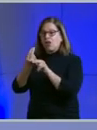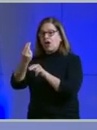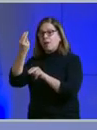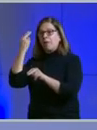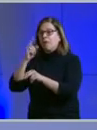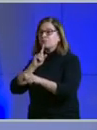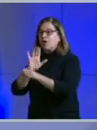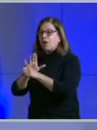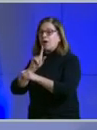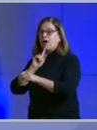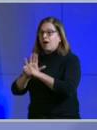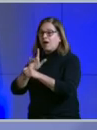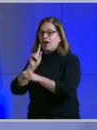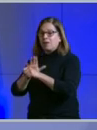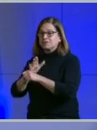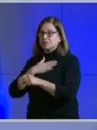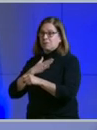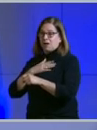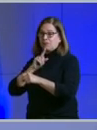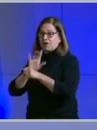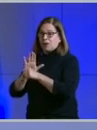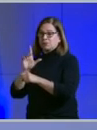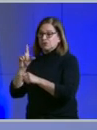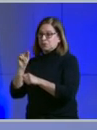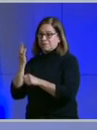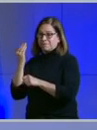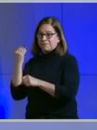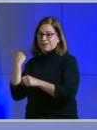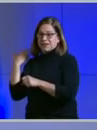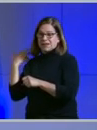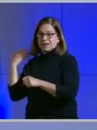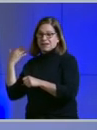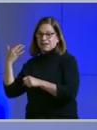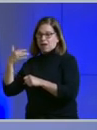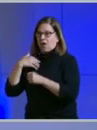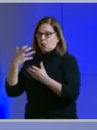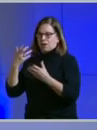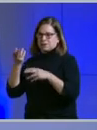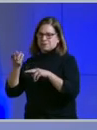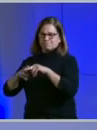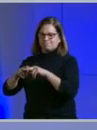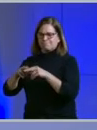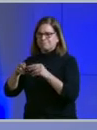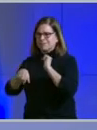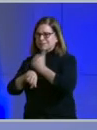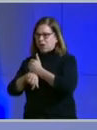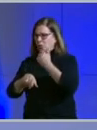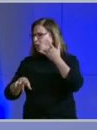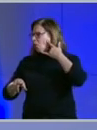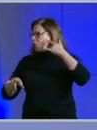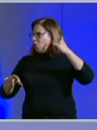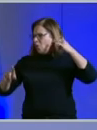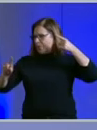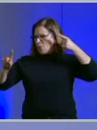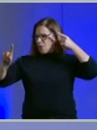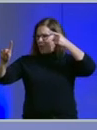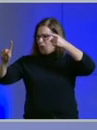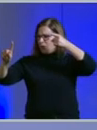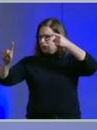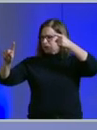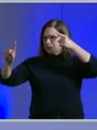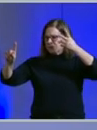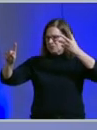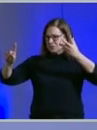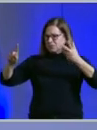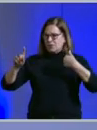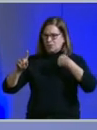2015 that we would set bold goals and practical ones. And we would tell you every step of the way how we